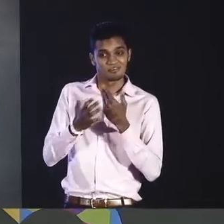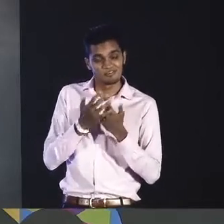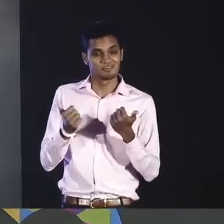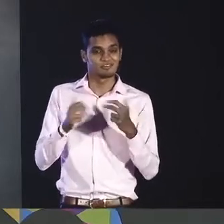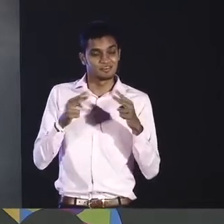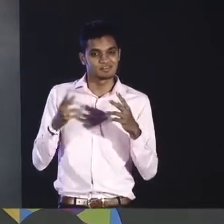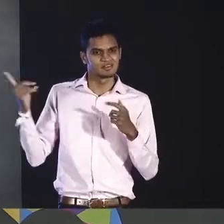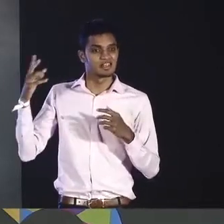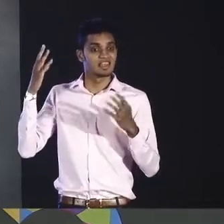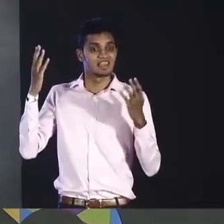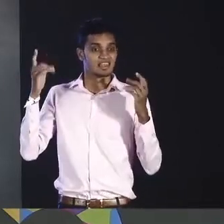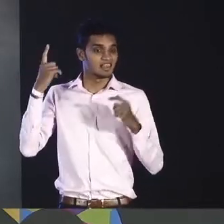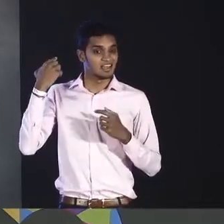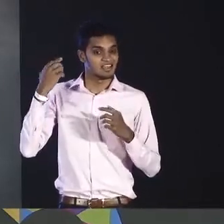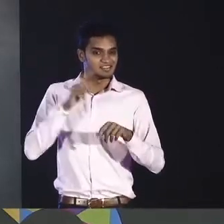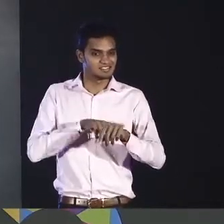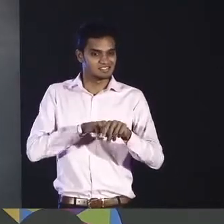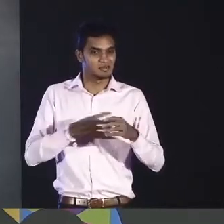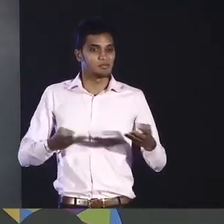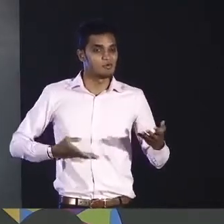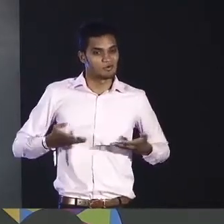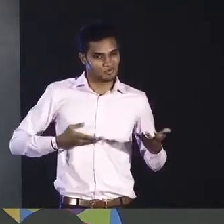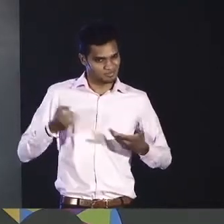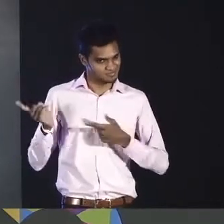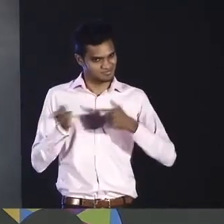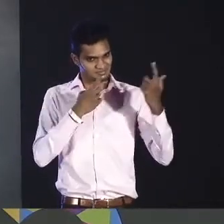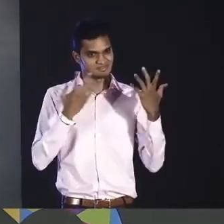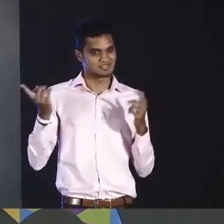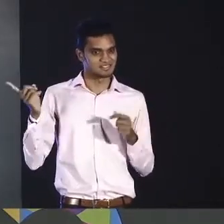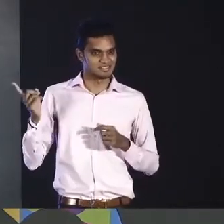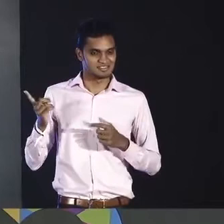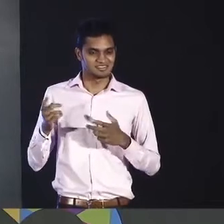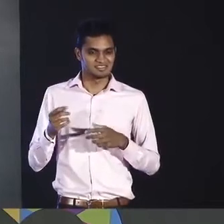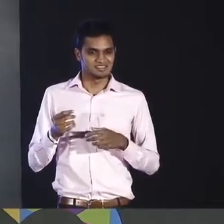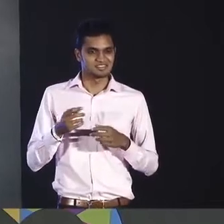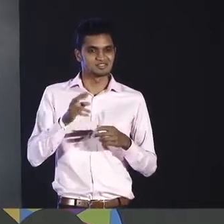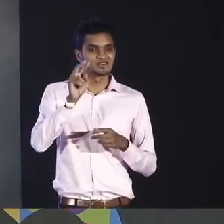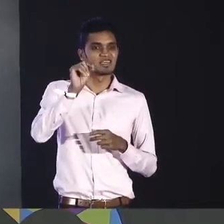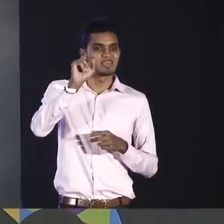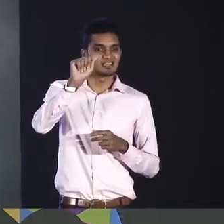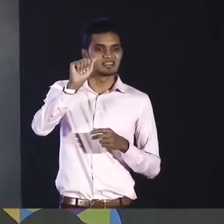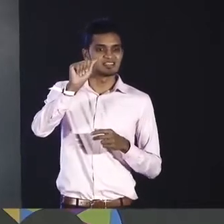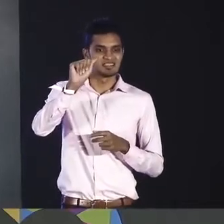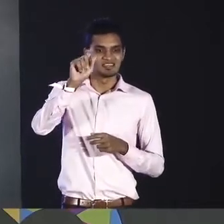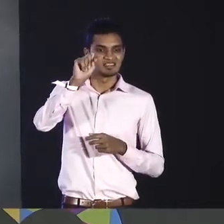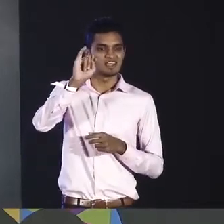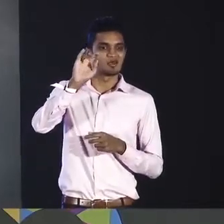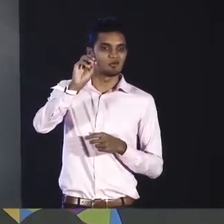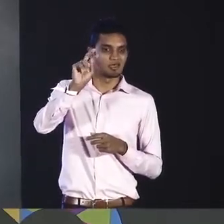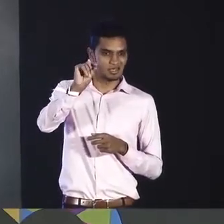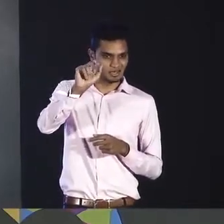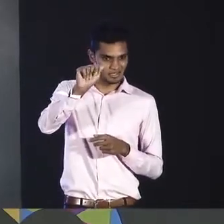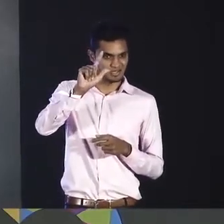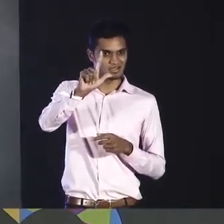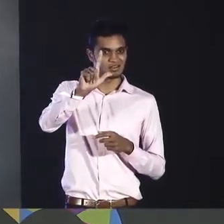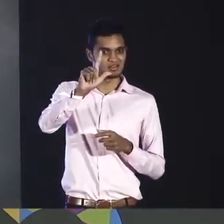Kolkata to speak to the Institute of Company Secretaries National Conference, and I was there for 3 days. And at that time, I got